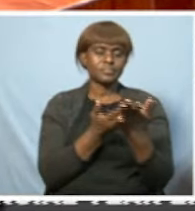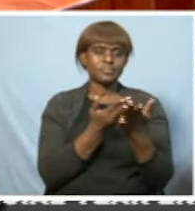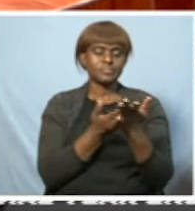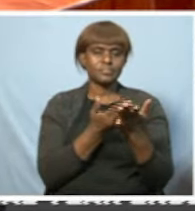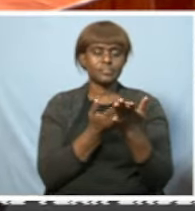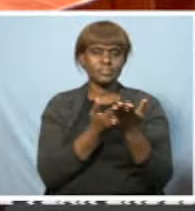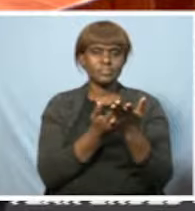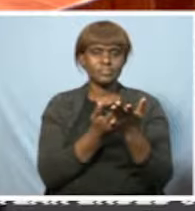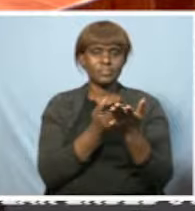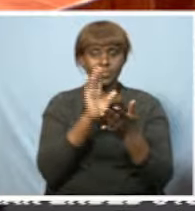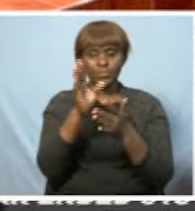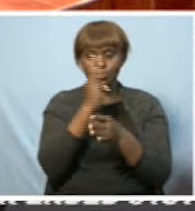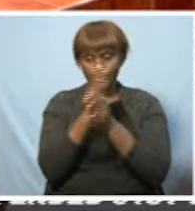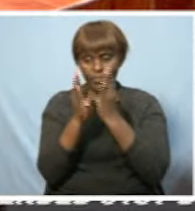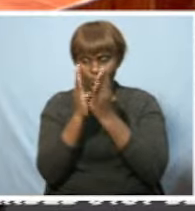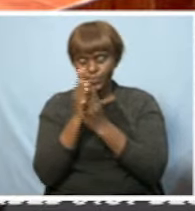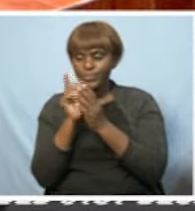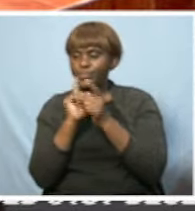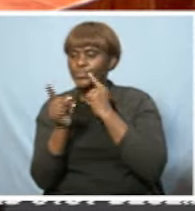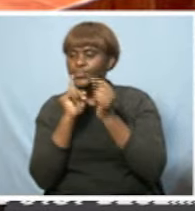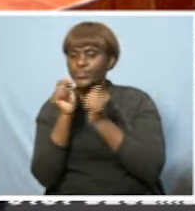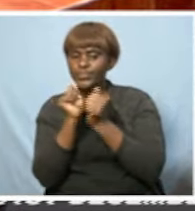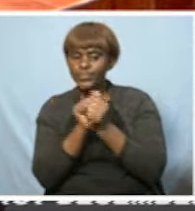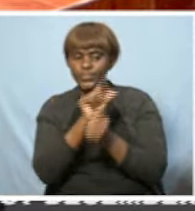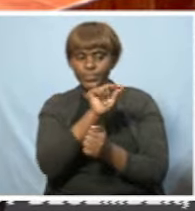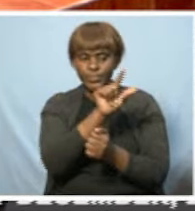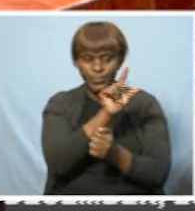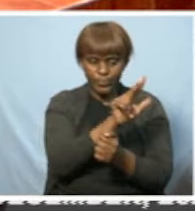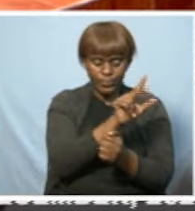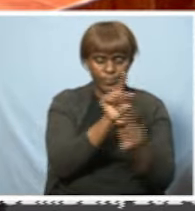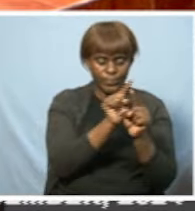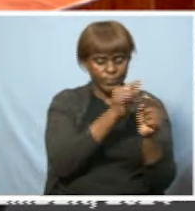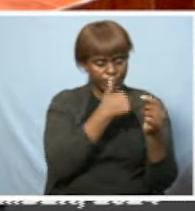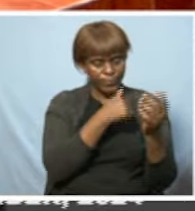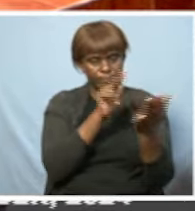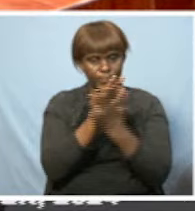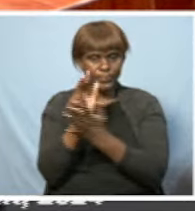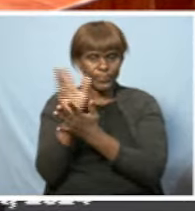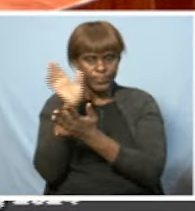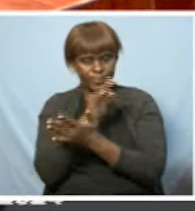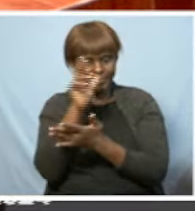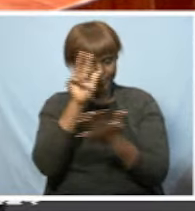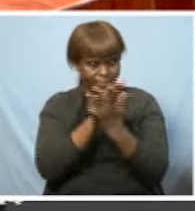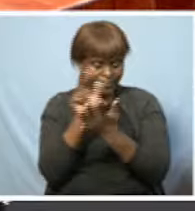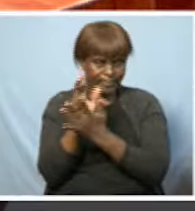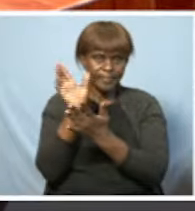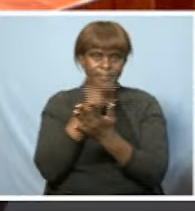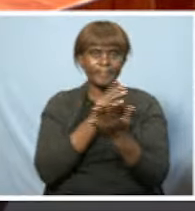The contractor is talking about 2023 and has signed here.